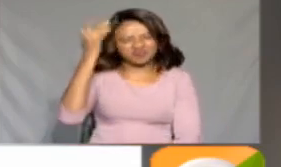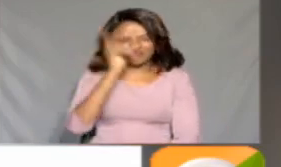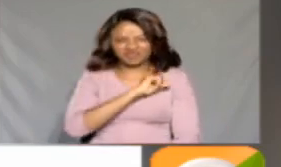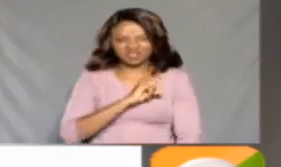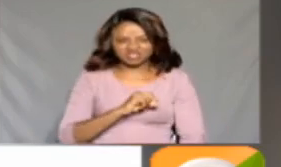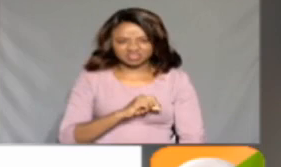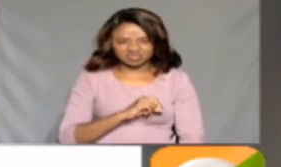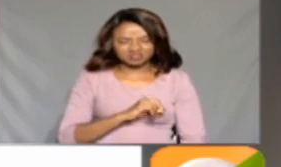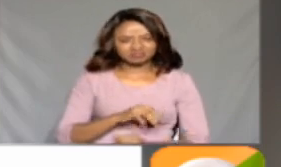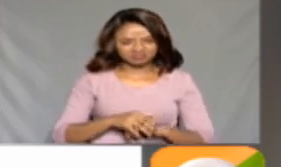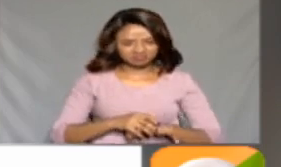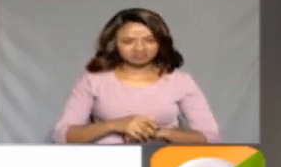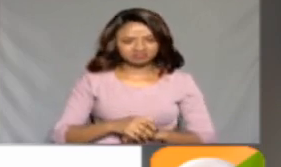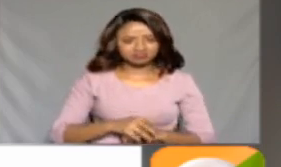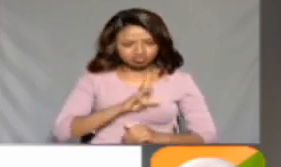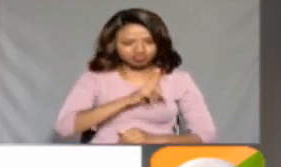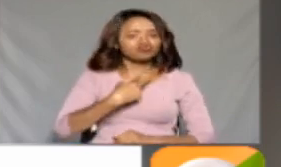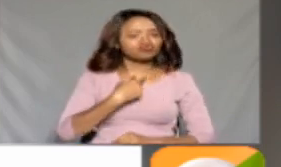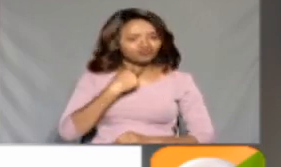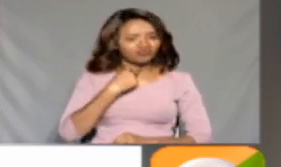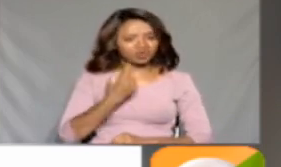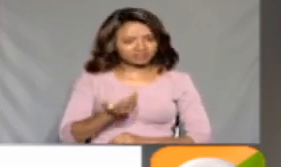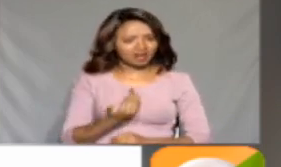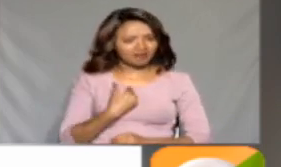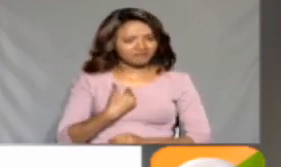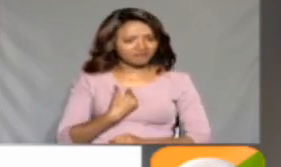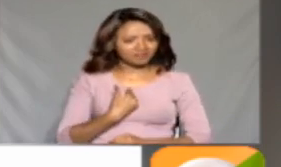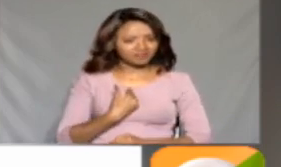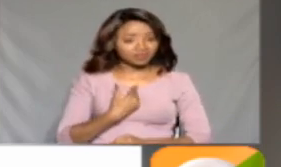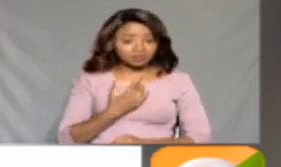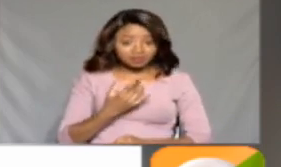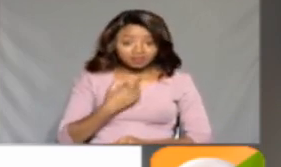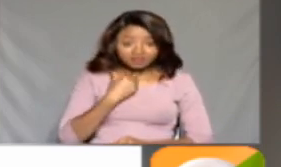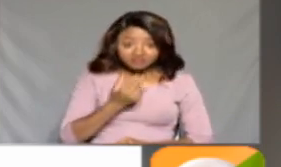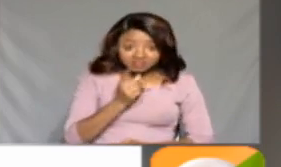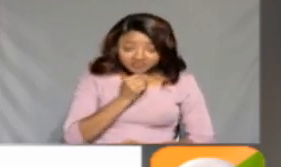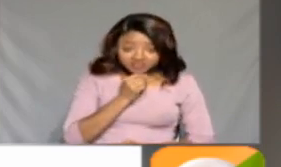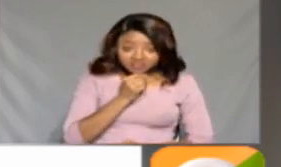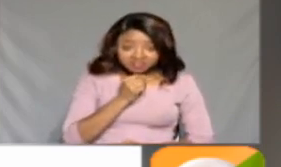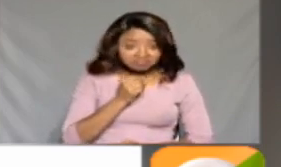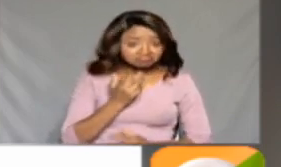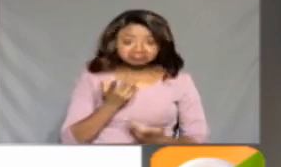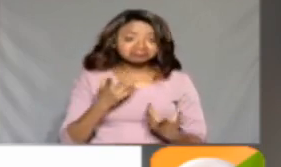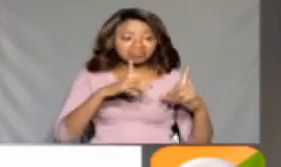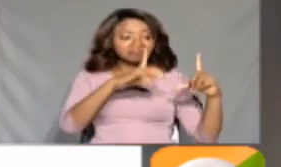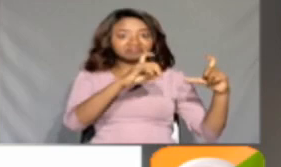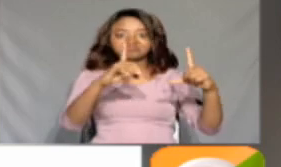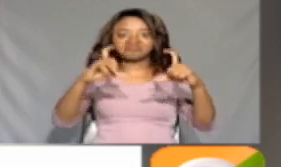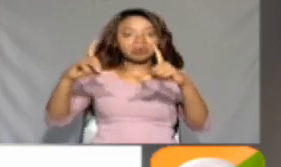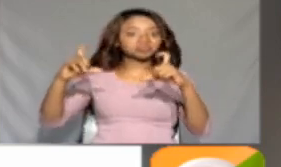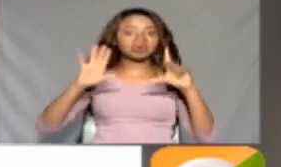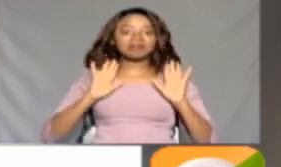voice, si ndio? Si Uhuru wako na voice. Kuna mali aliongea ama nipita. Picha.